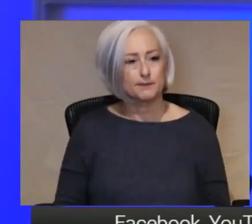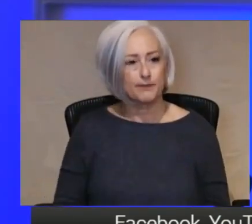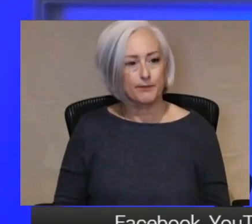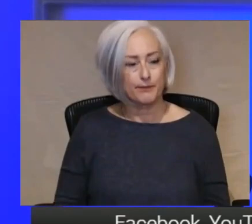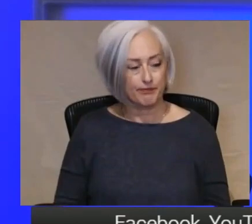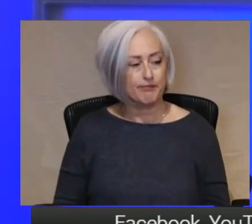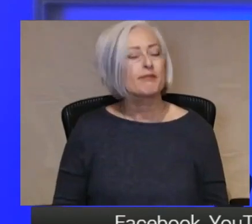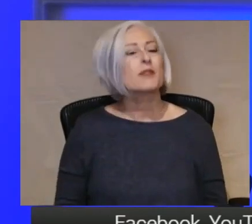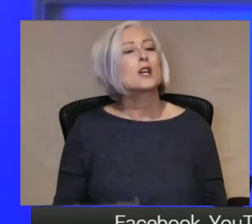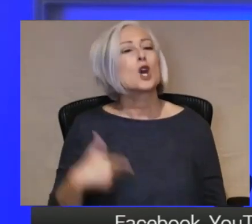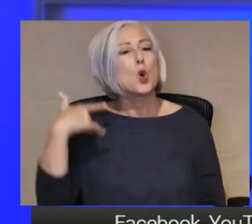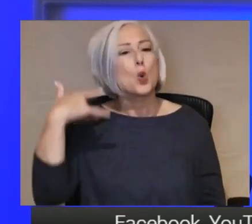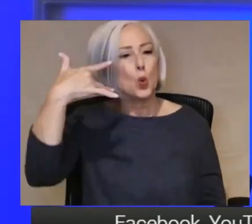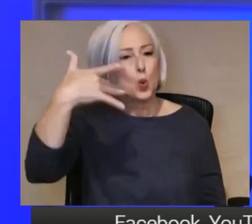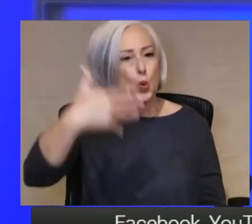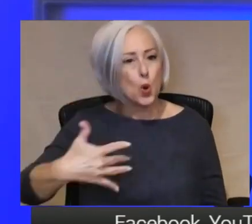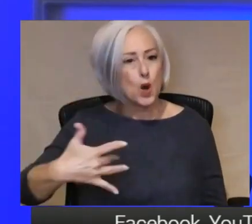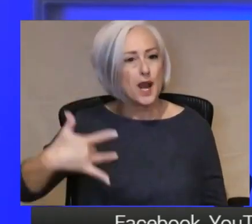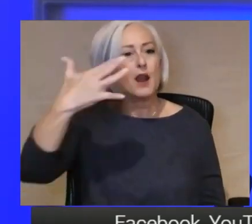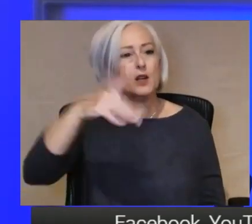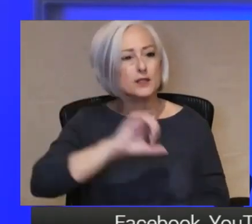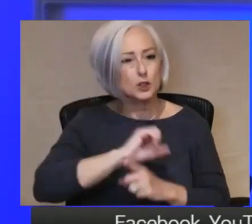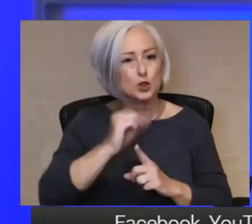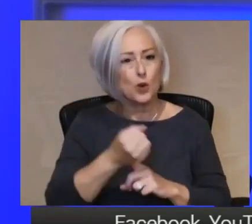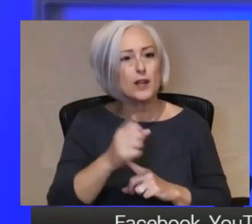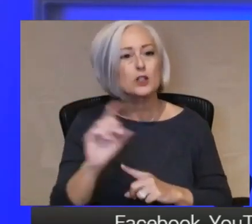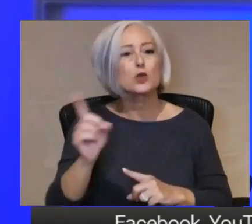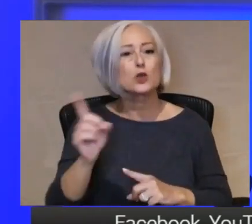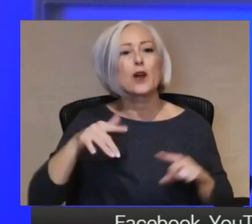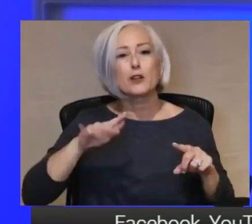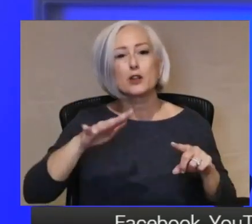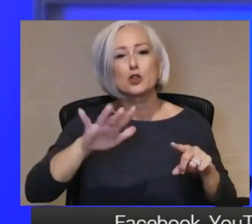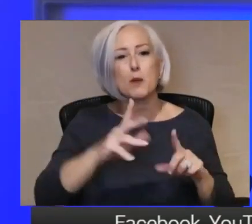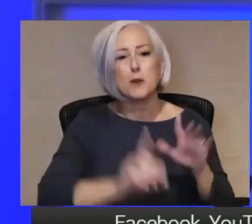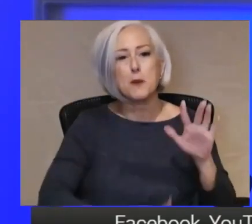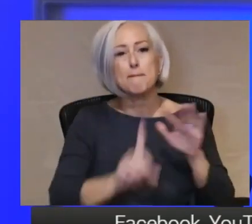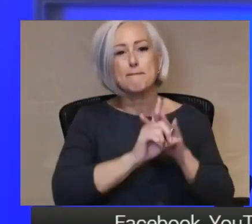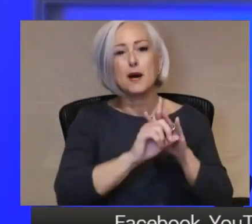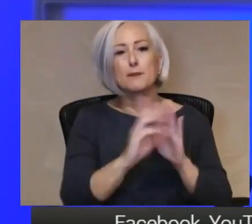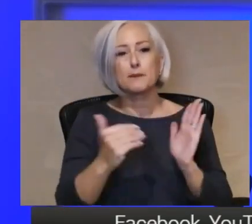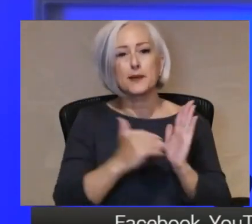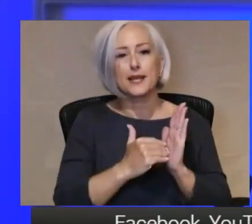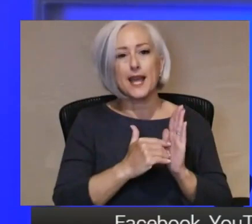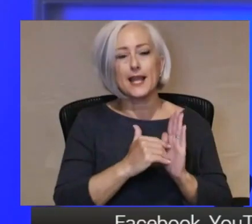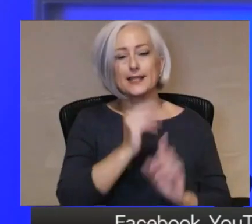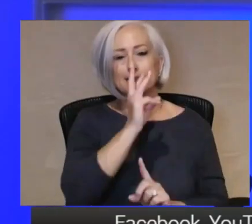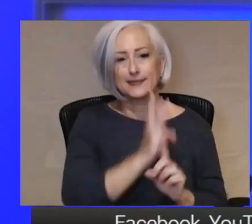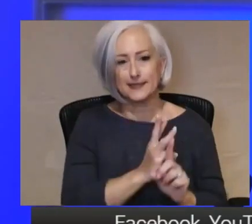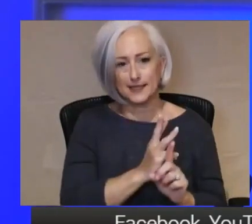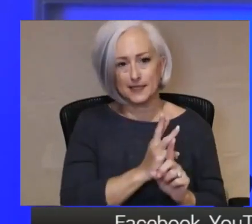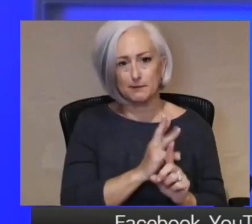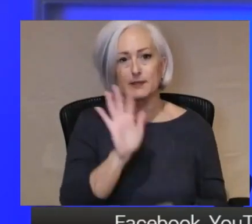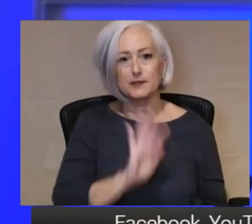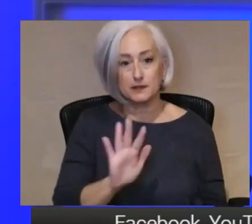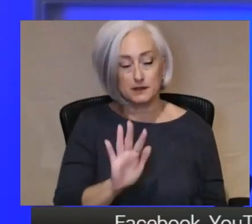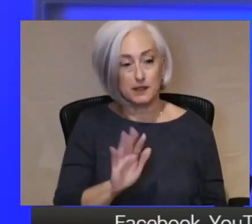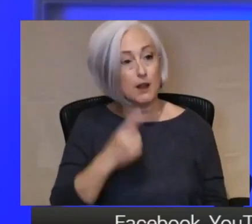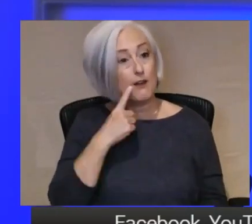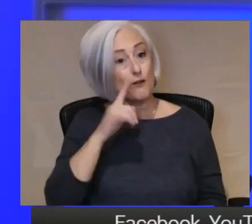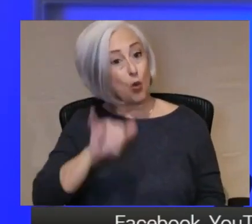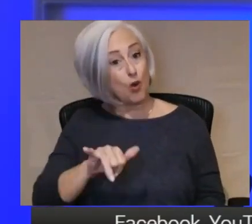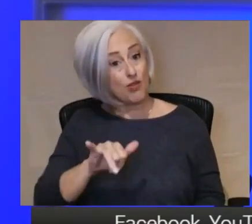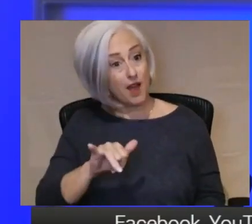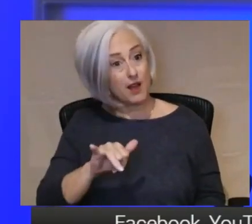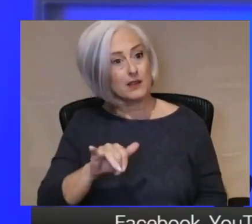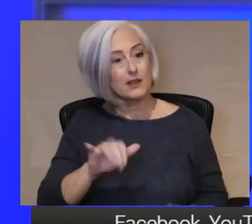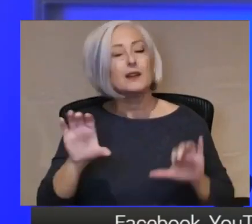cases where tremor kind of comes back within the first 6 months. And for those cases, we've been successful in offering a repeat